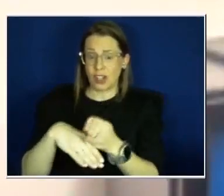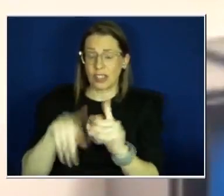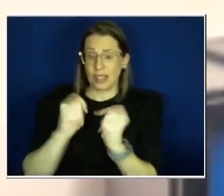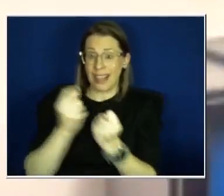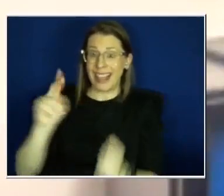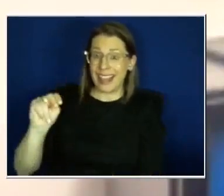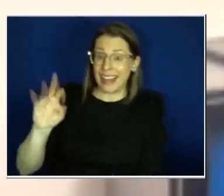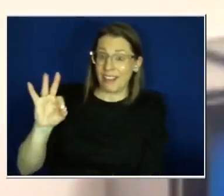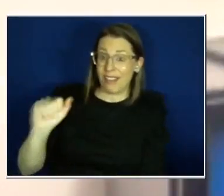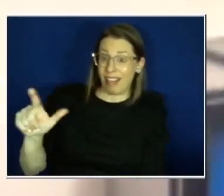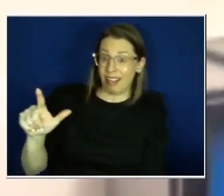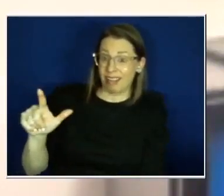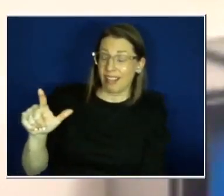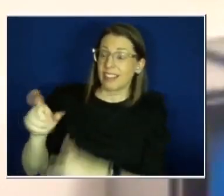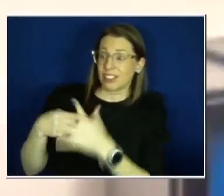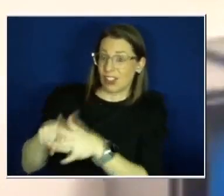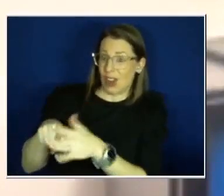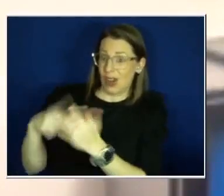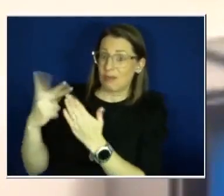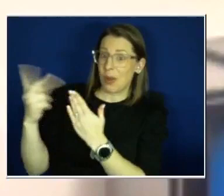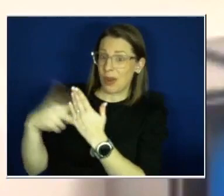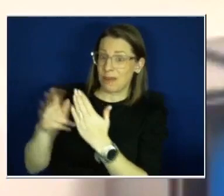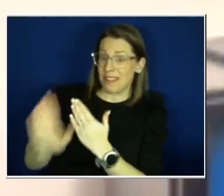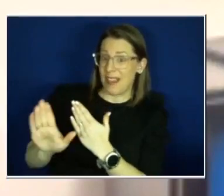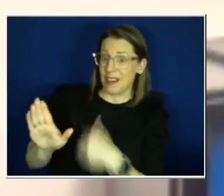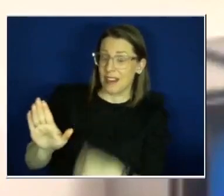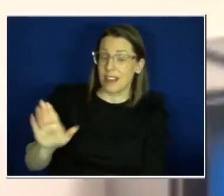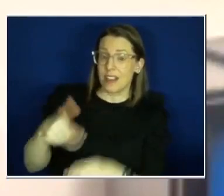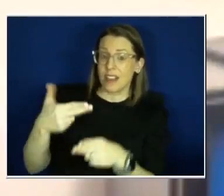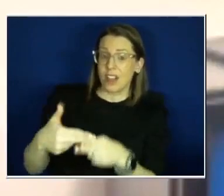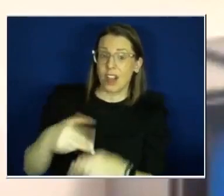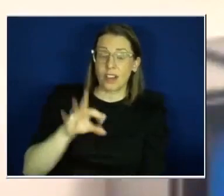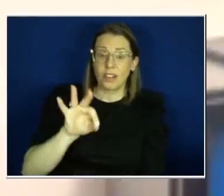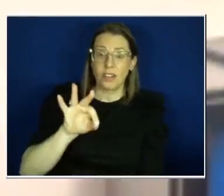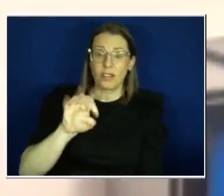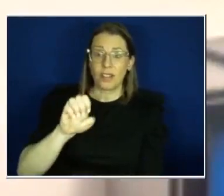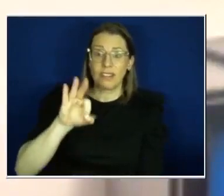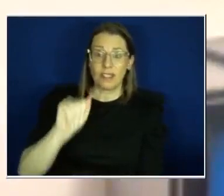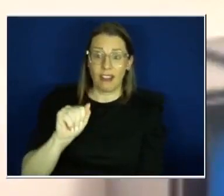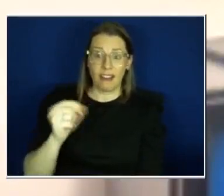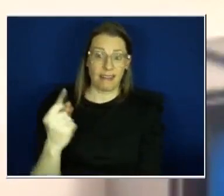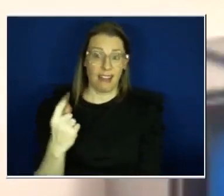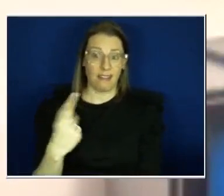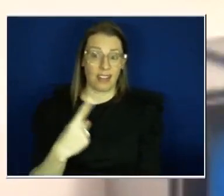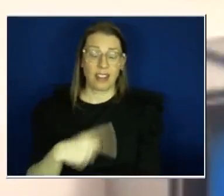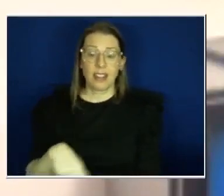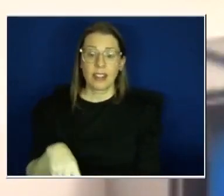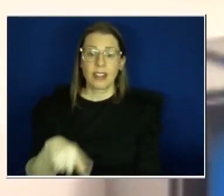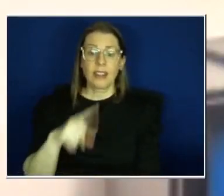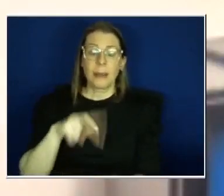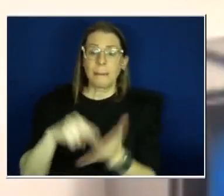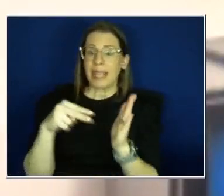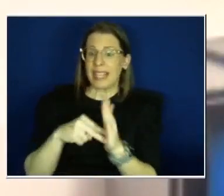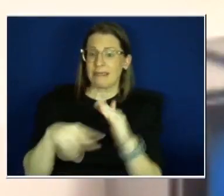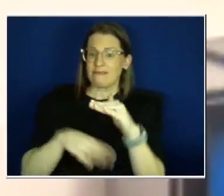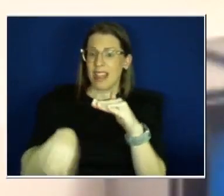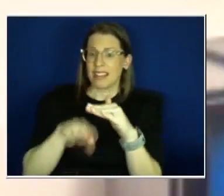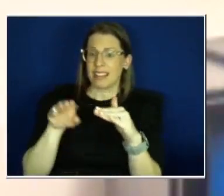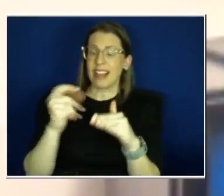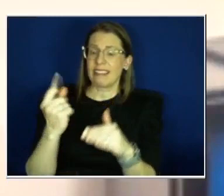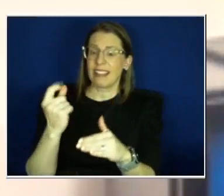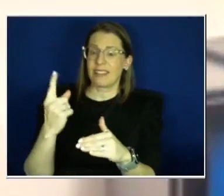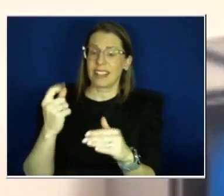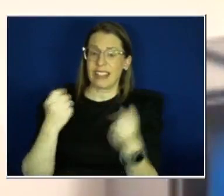thing in a pilot program, but it started with what was called the FIFA 11, or 11 different basic exercises you could do to work on kind